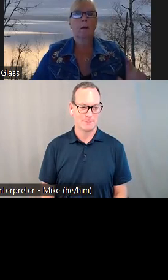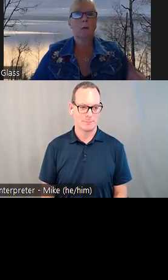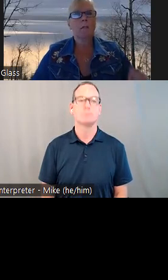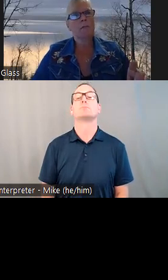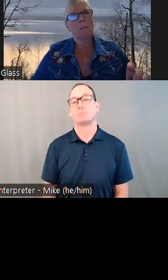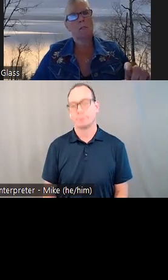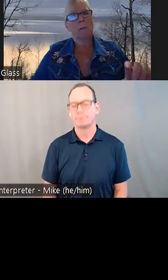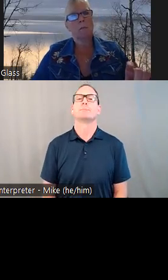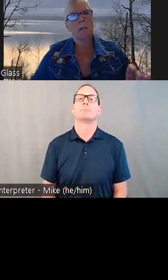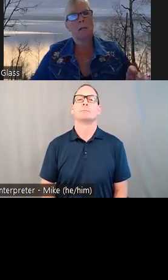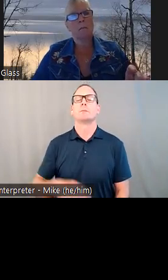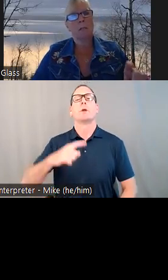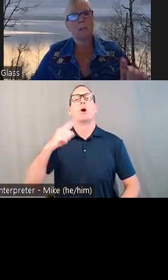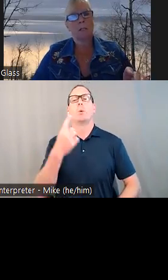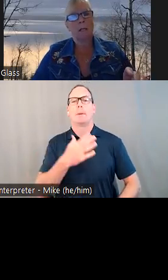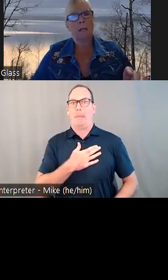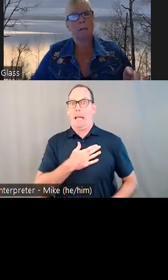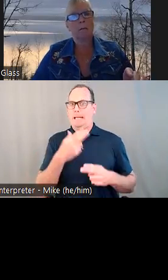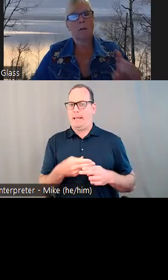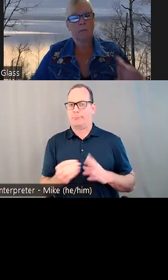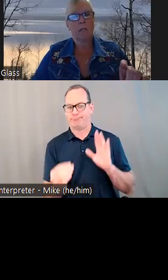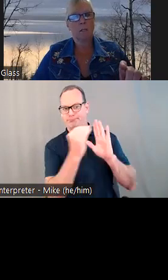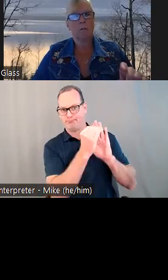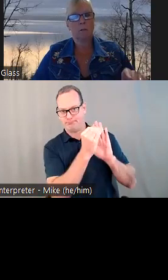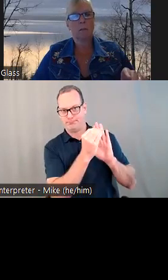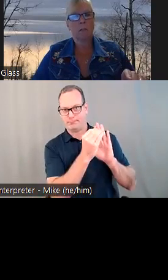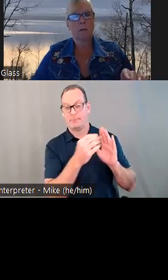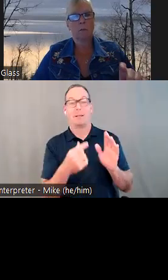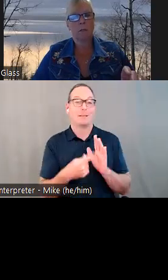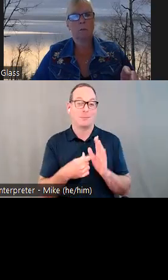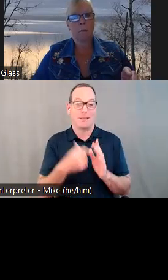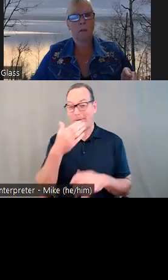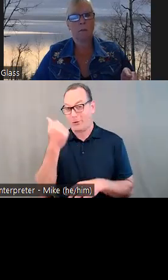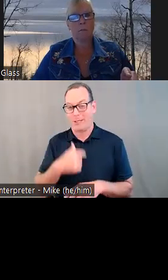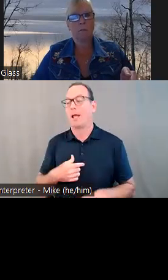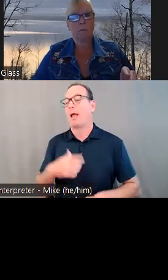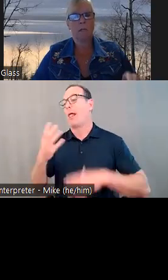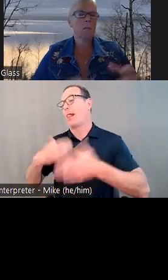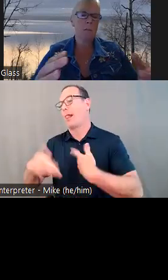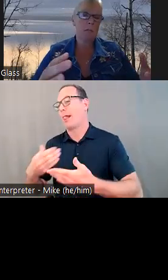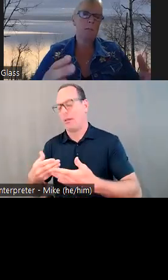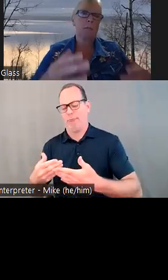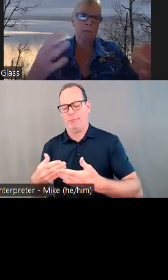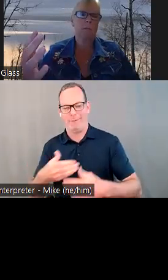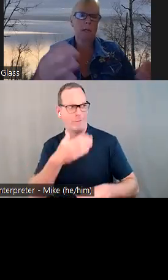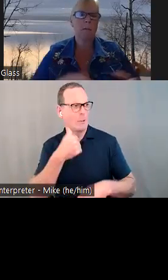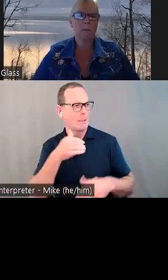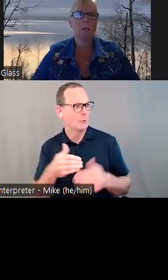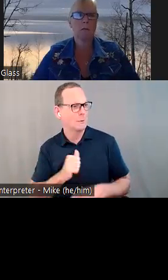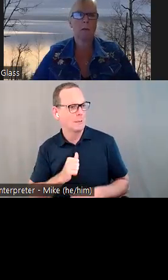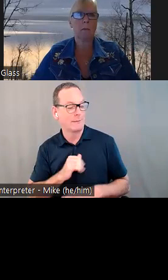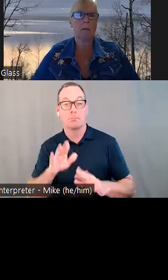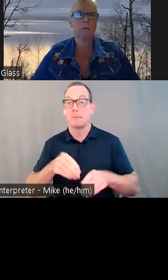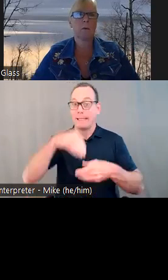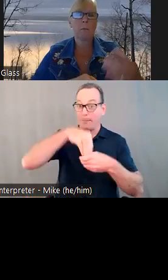I always have to make sure I put my name in a slide or I forget to introduce myself when I do webinars. Doesn't happen in person, but it happens when I